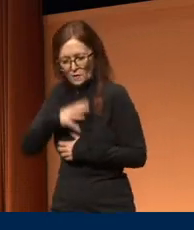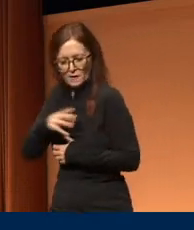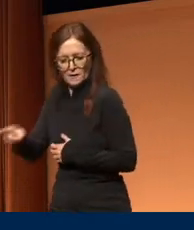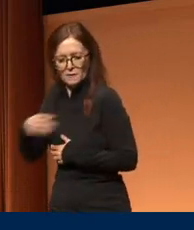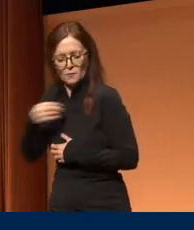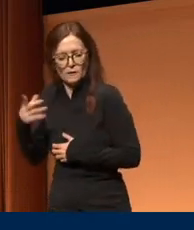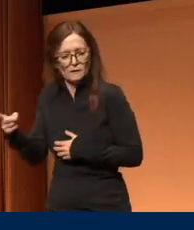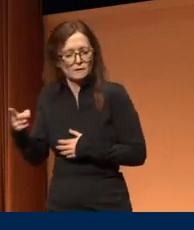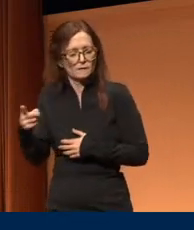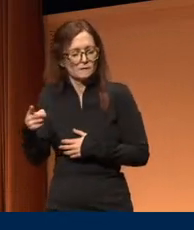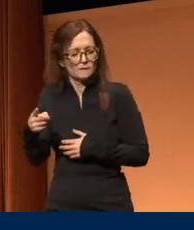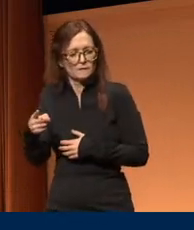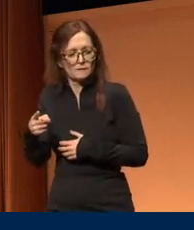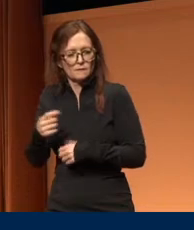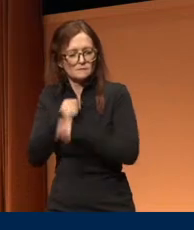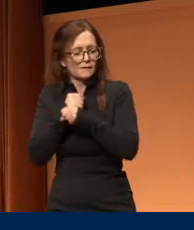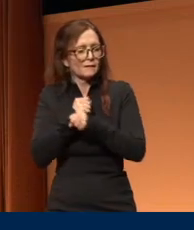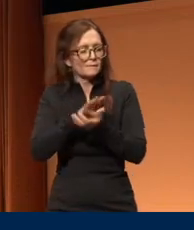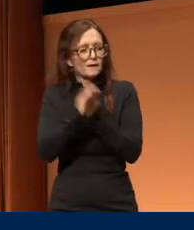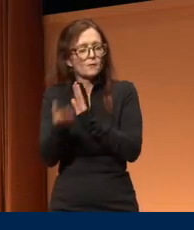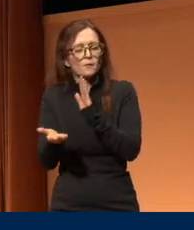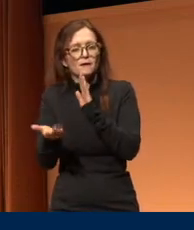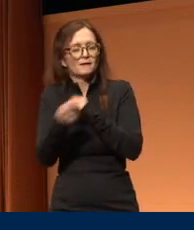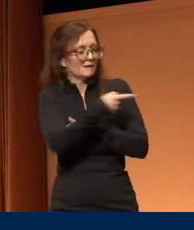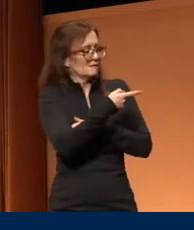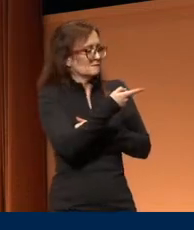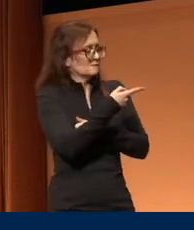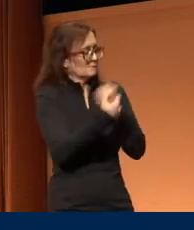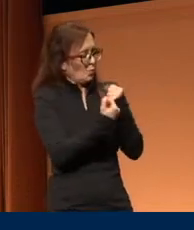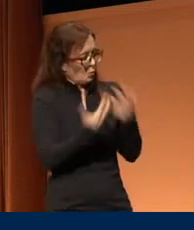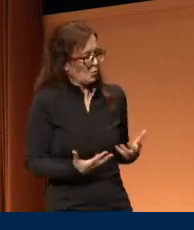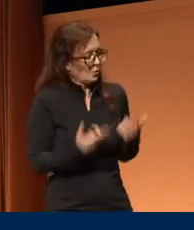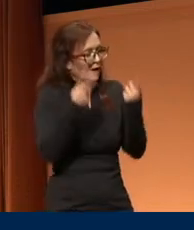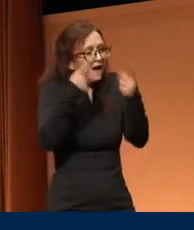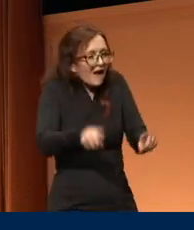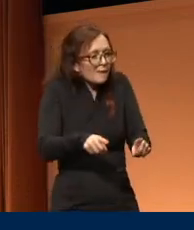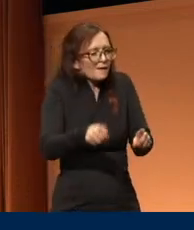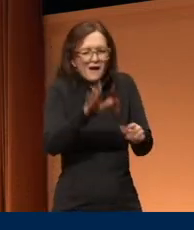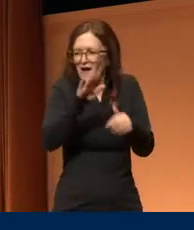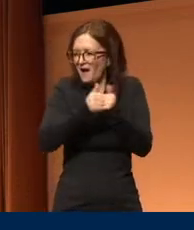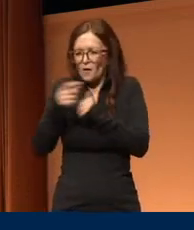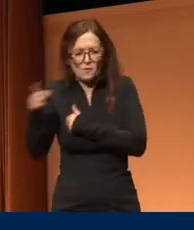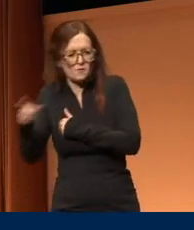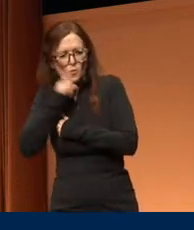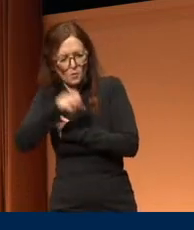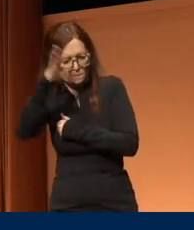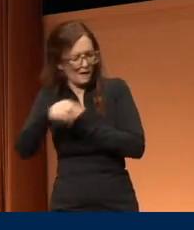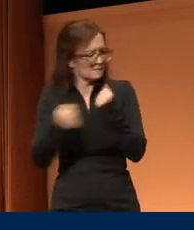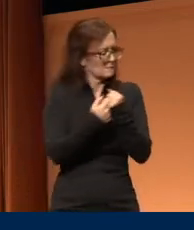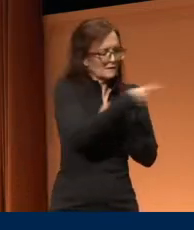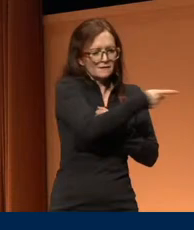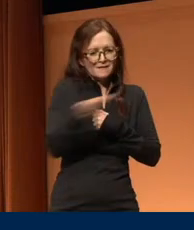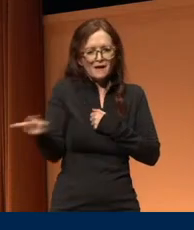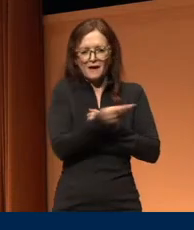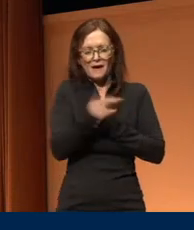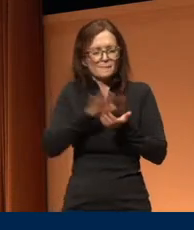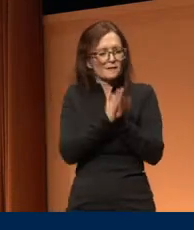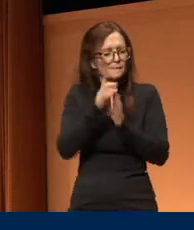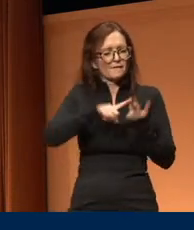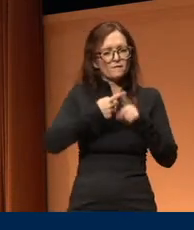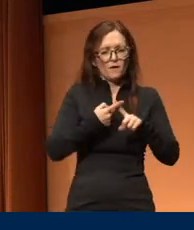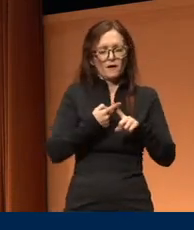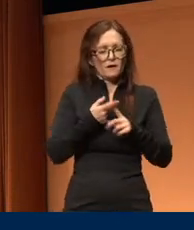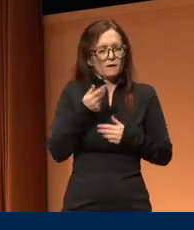to finding him one of his greatest supporters. What happened? What happened, I think, is that these two people became friends little by